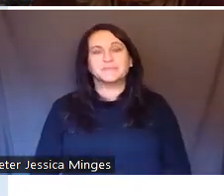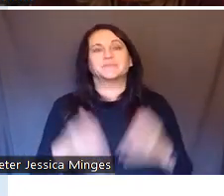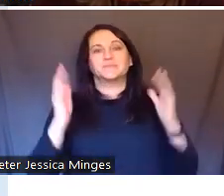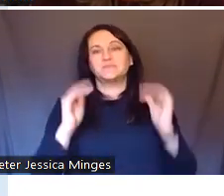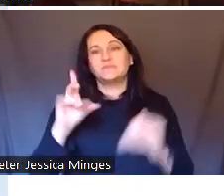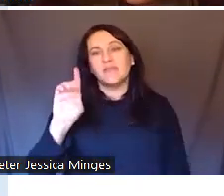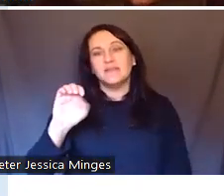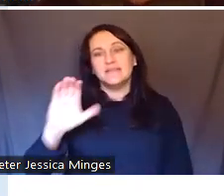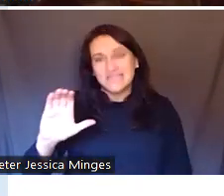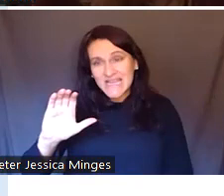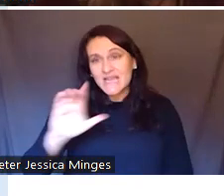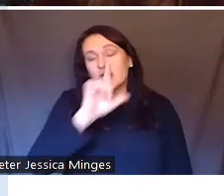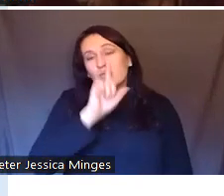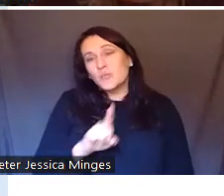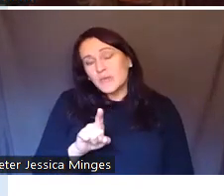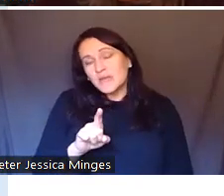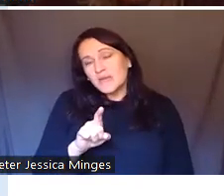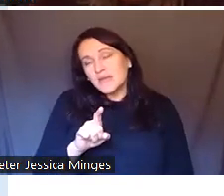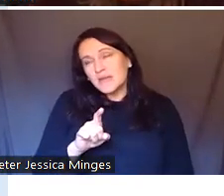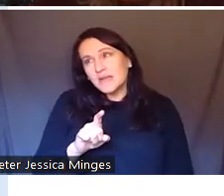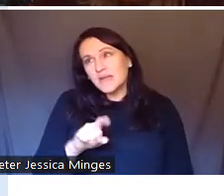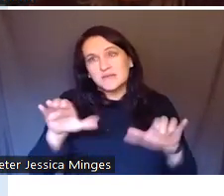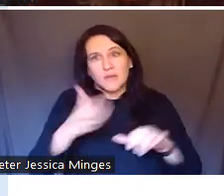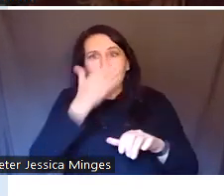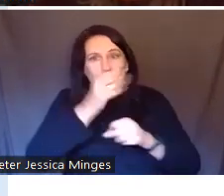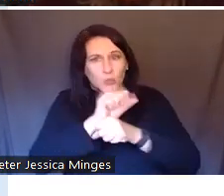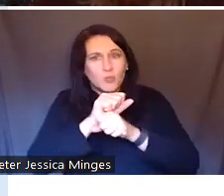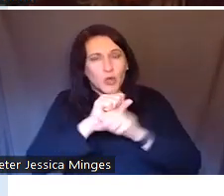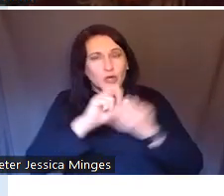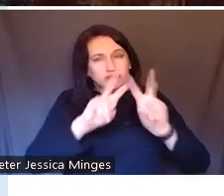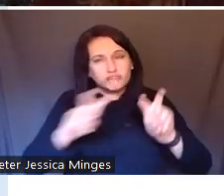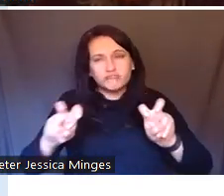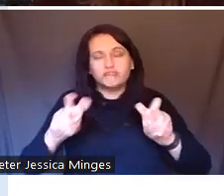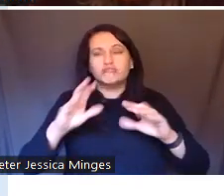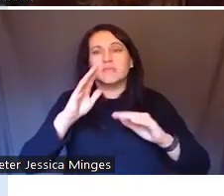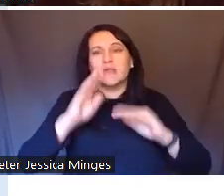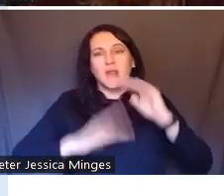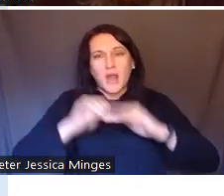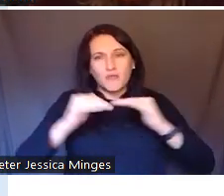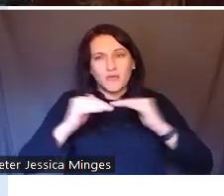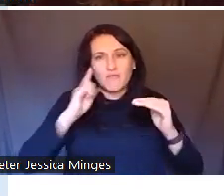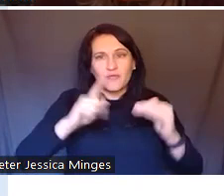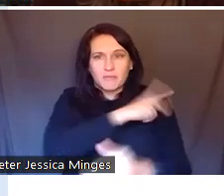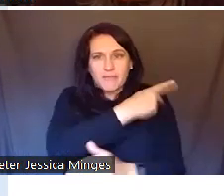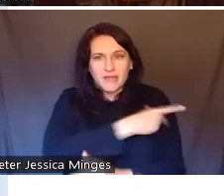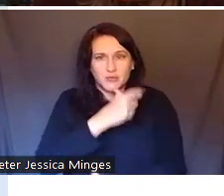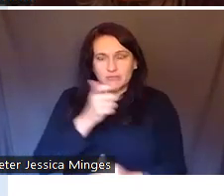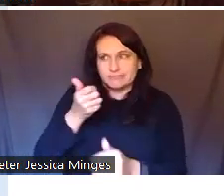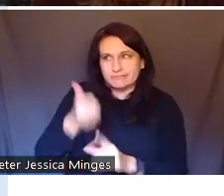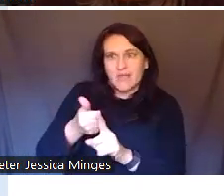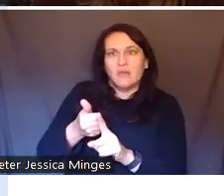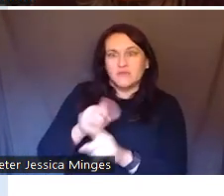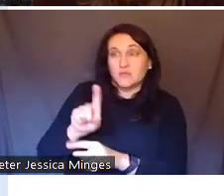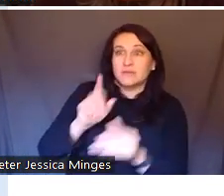done work looking at the comfort level of patients who were asked the question.